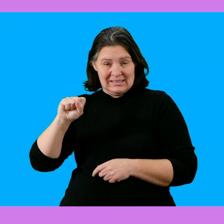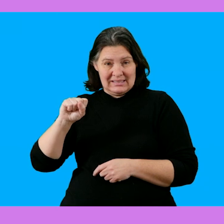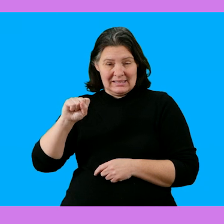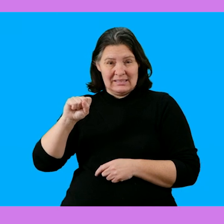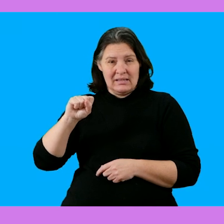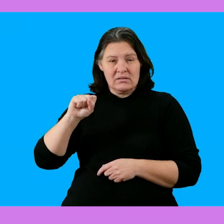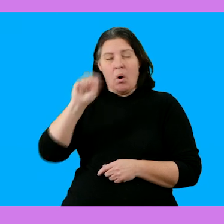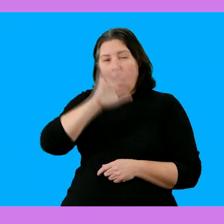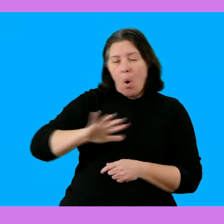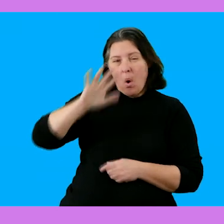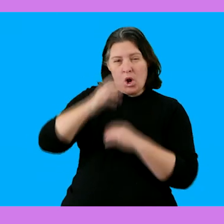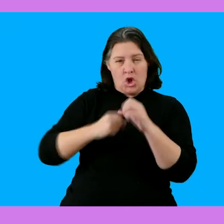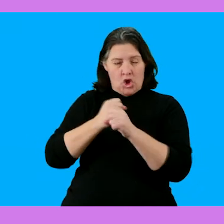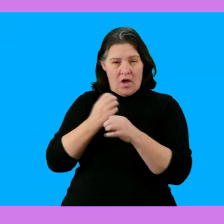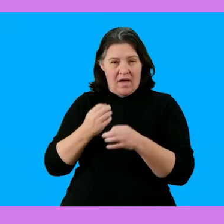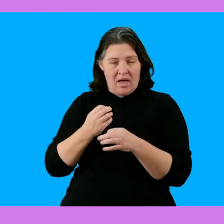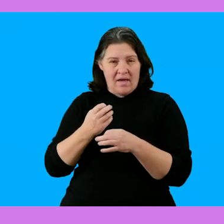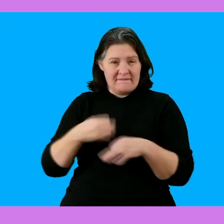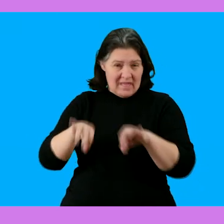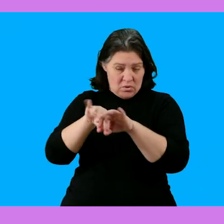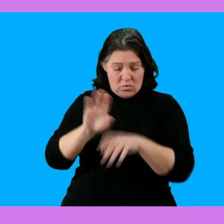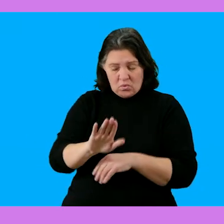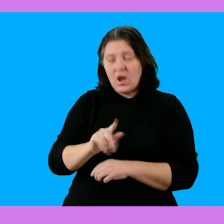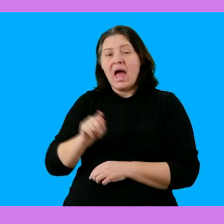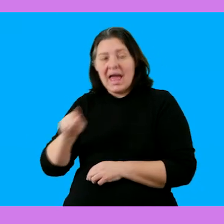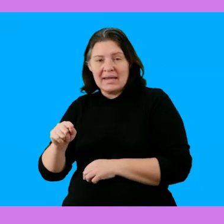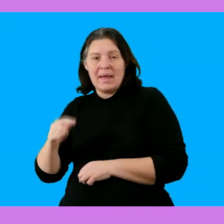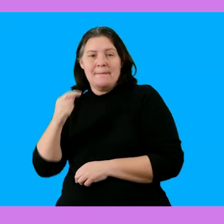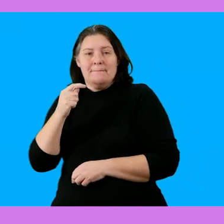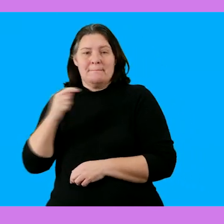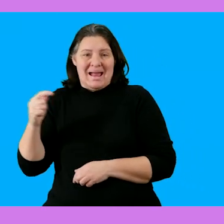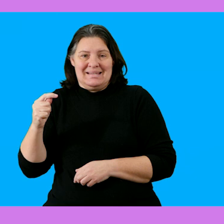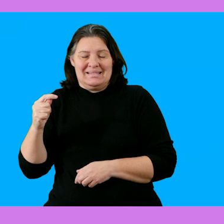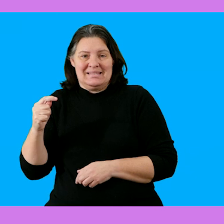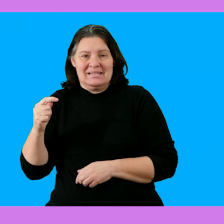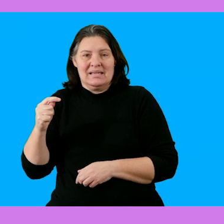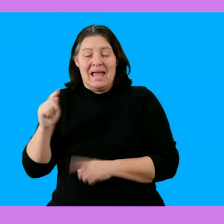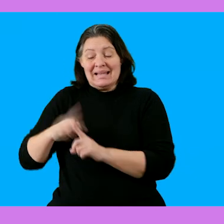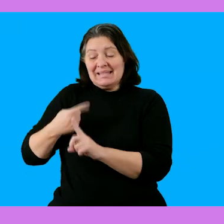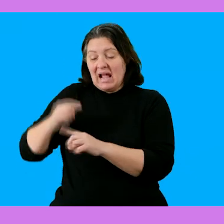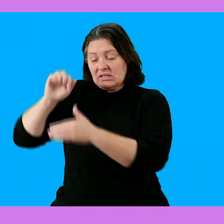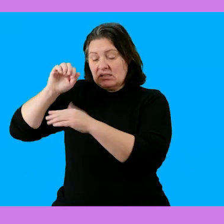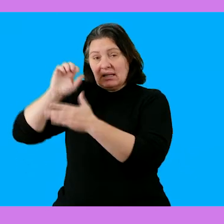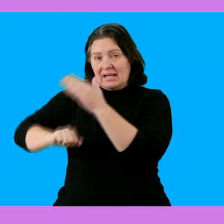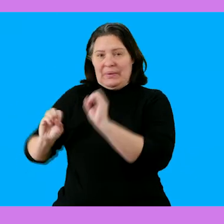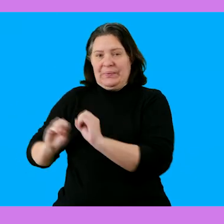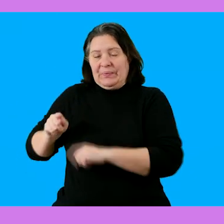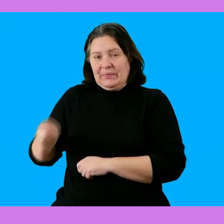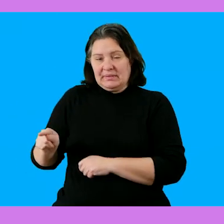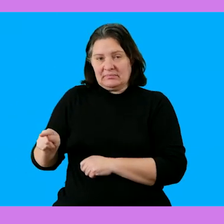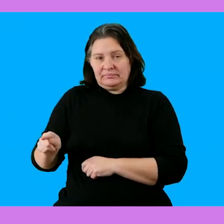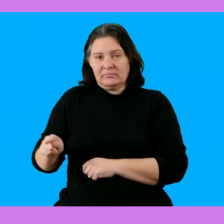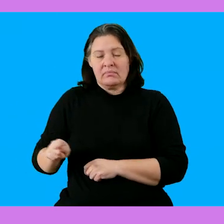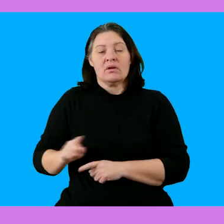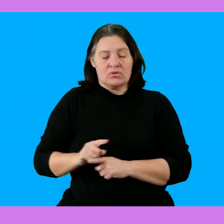In this case, it's all annual values minus your non-taxable deductions, right? So there's